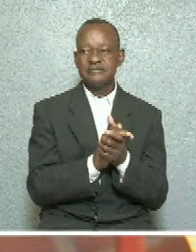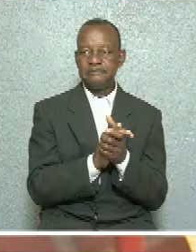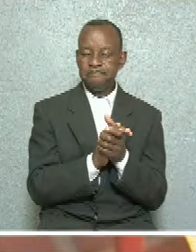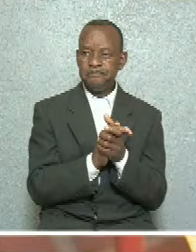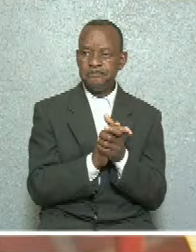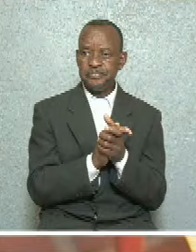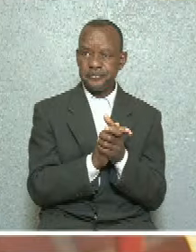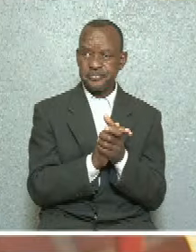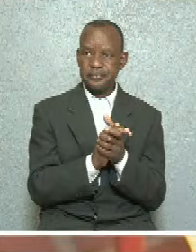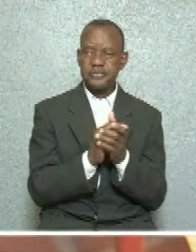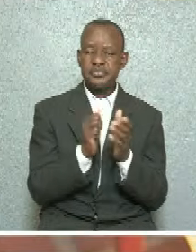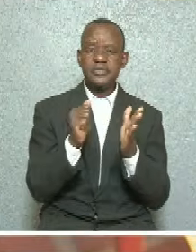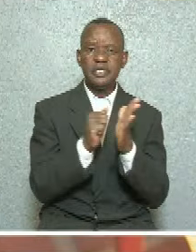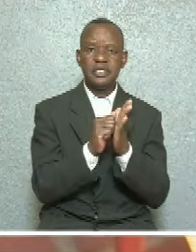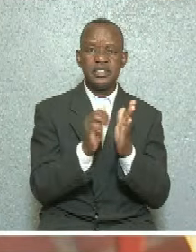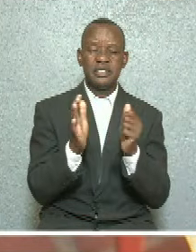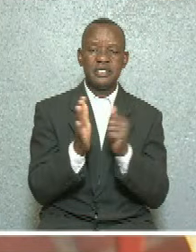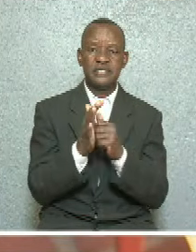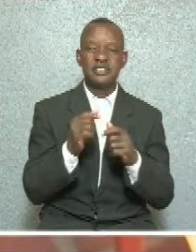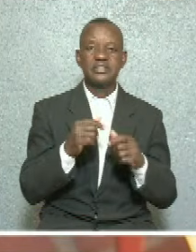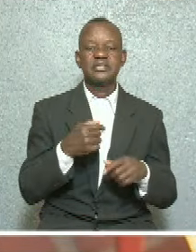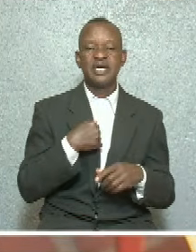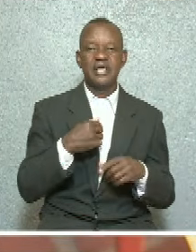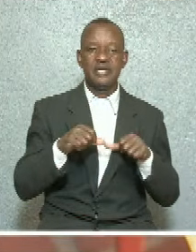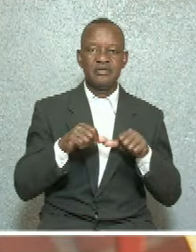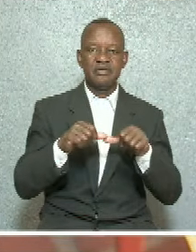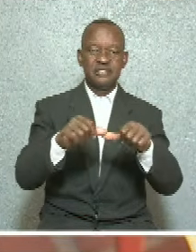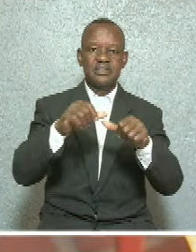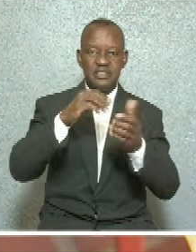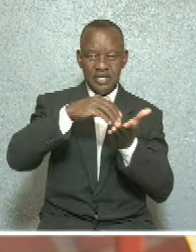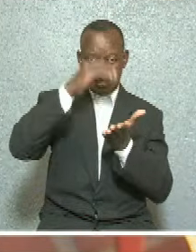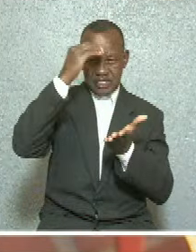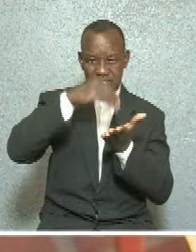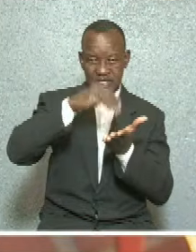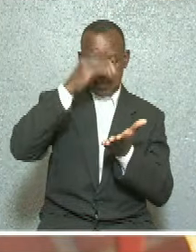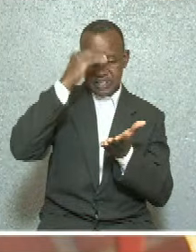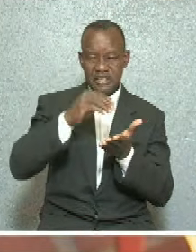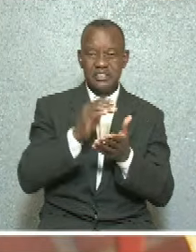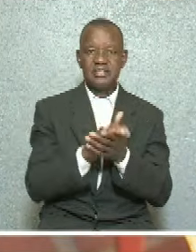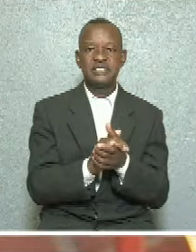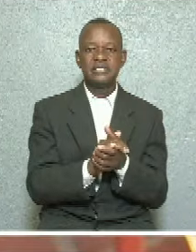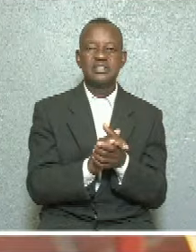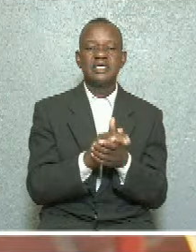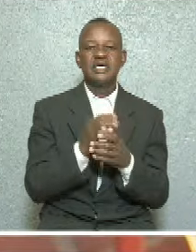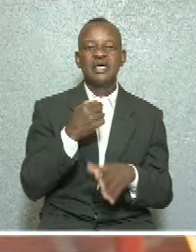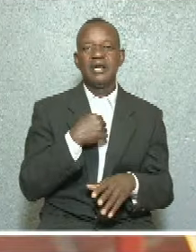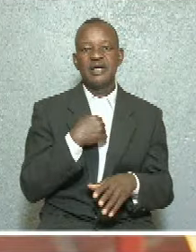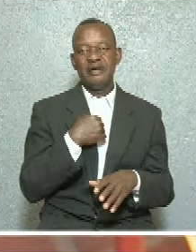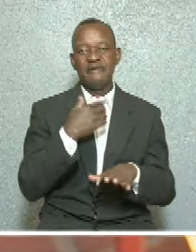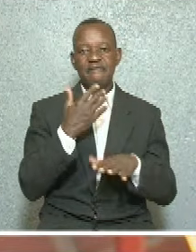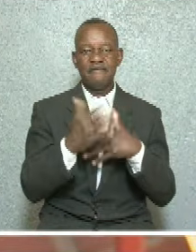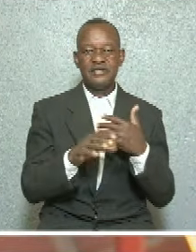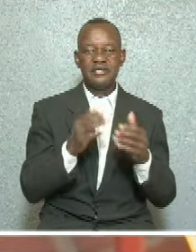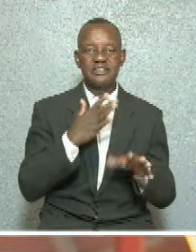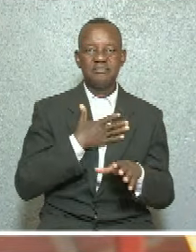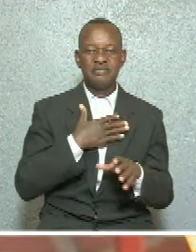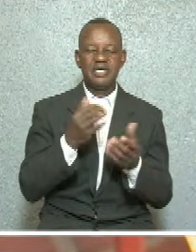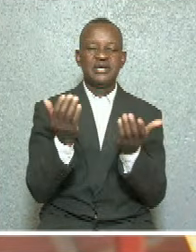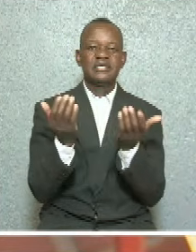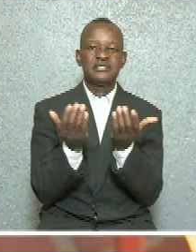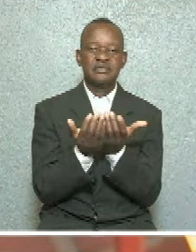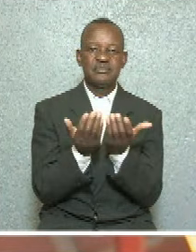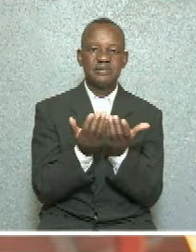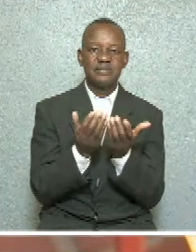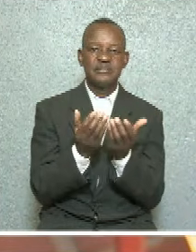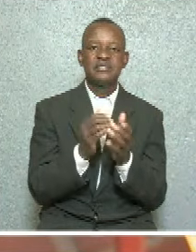consistently until I finished my school. After I got to finish my school, and then I went to university. I'm currently in university in my